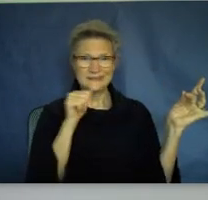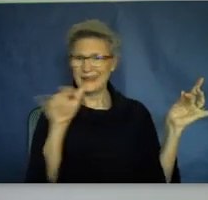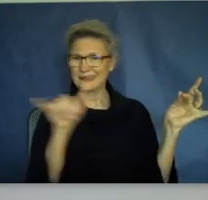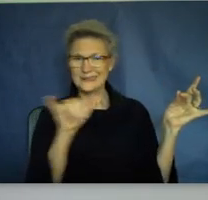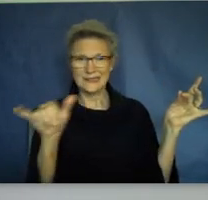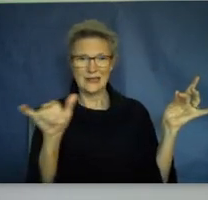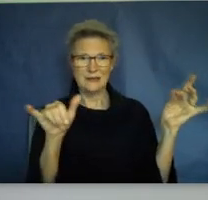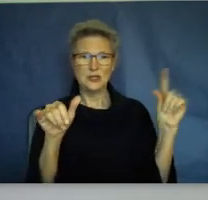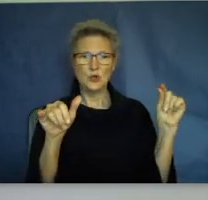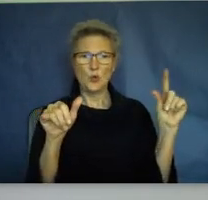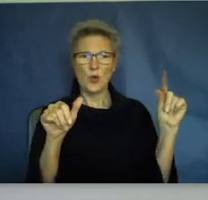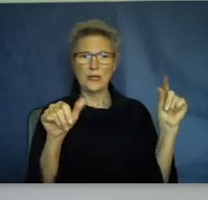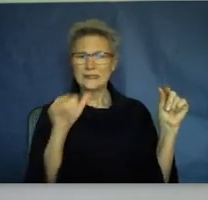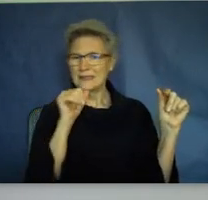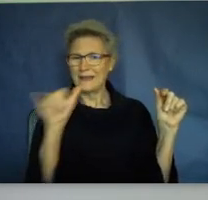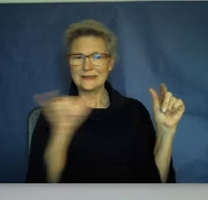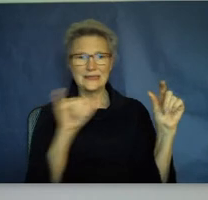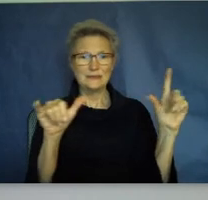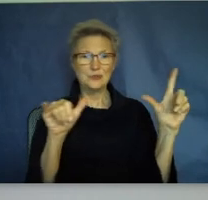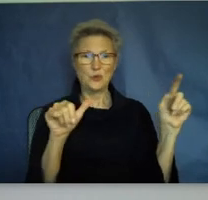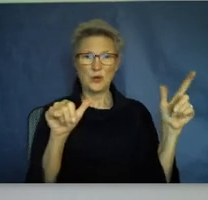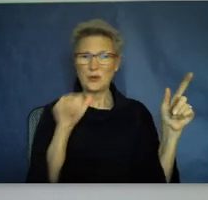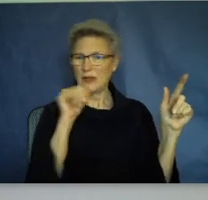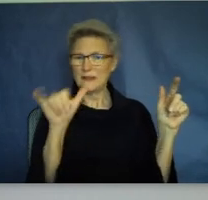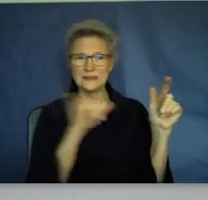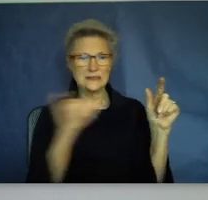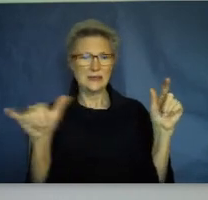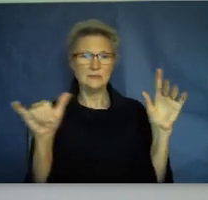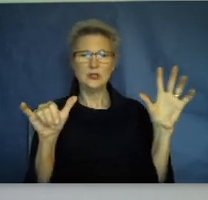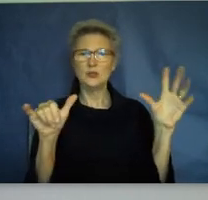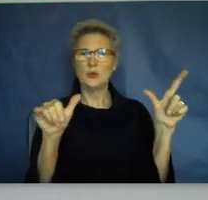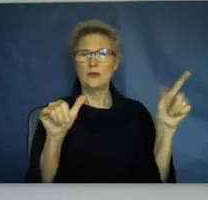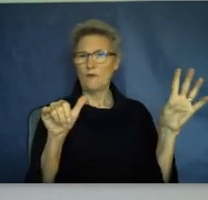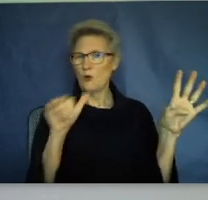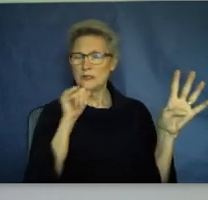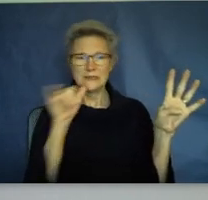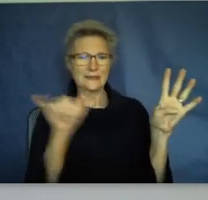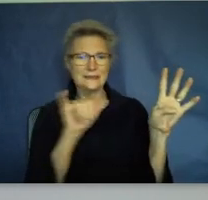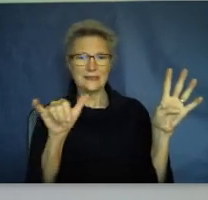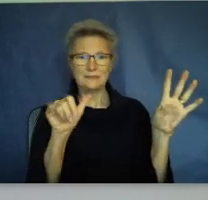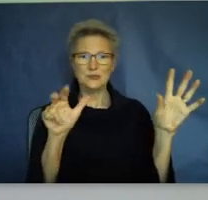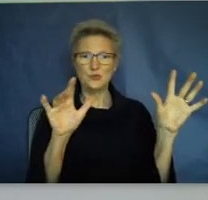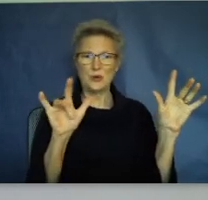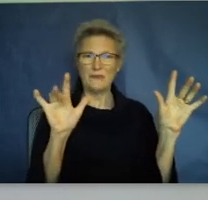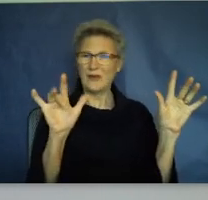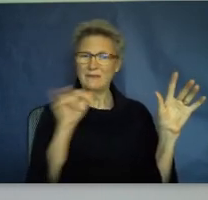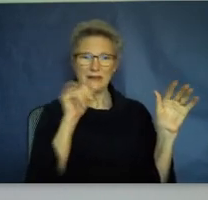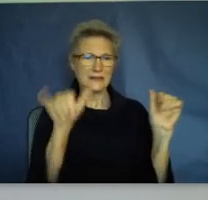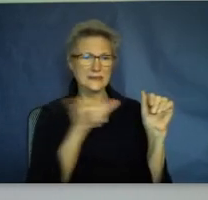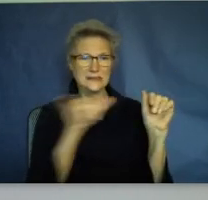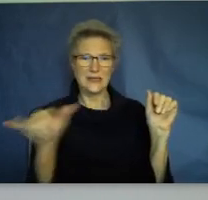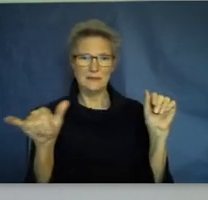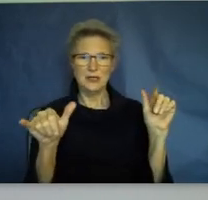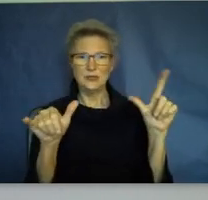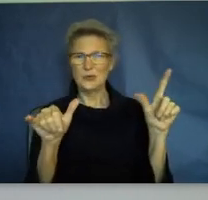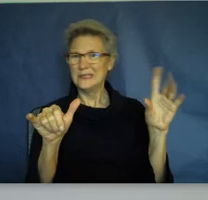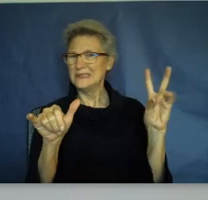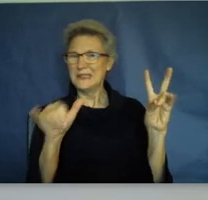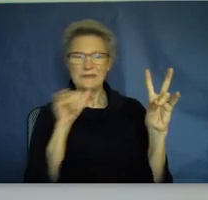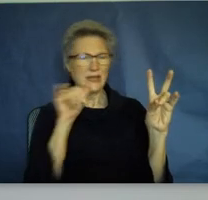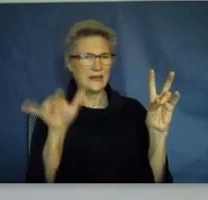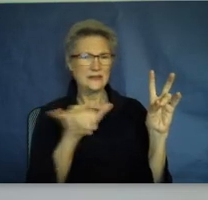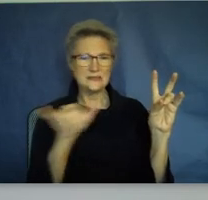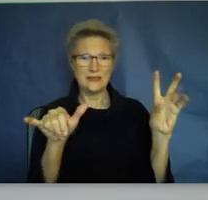shared, 20 is not shared, 21 is not shared, 24 and 25 are not shared, 27 is